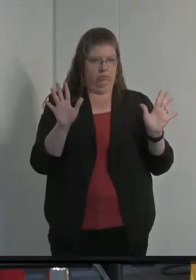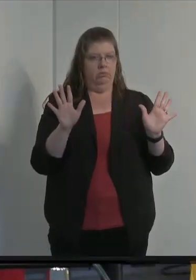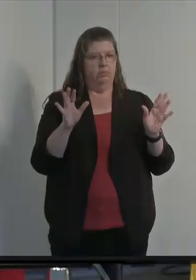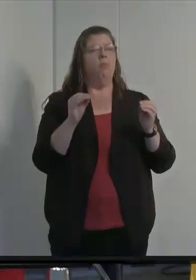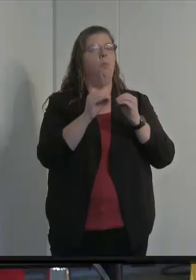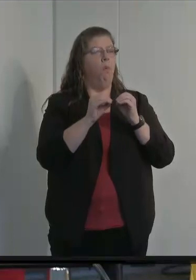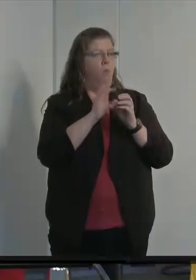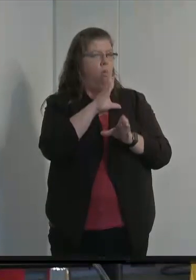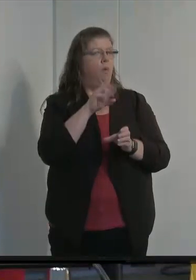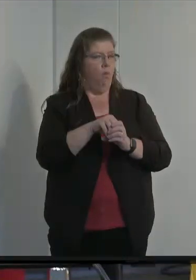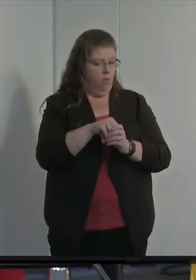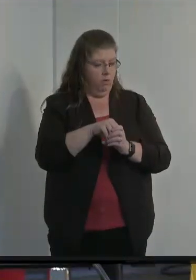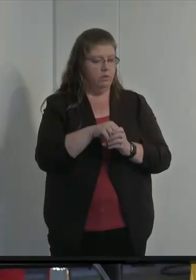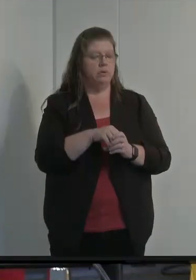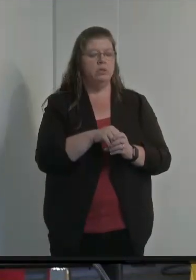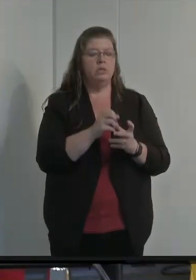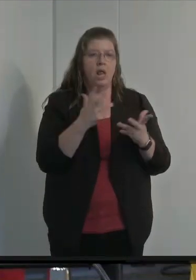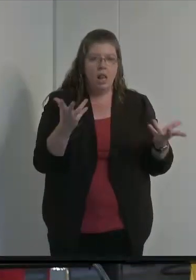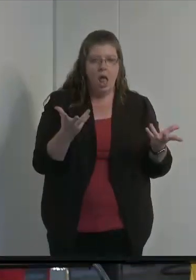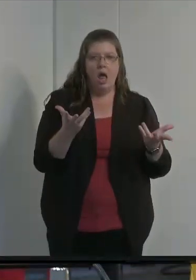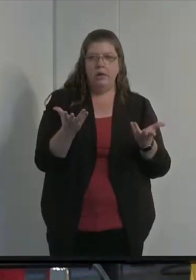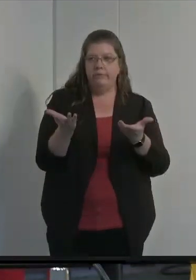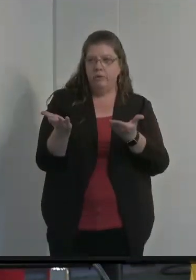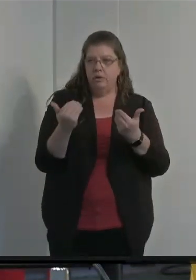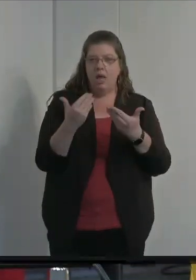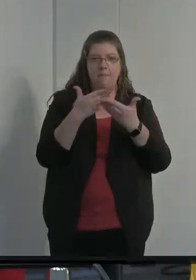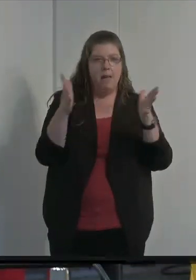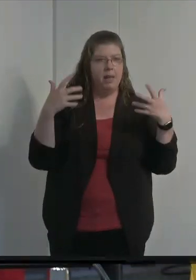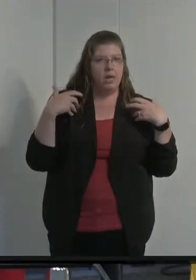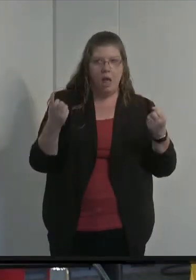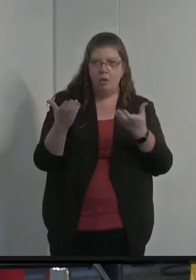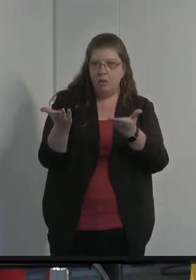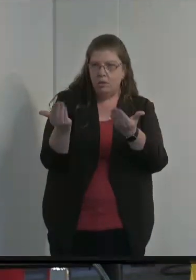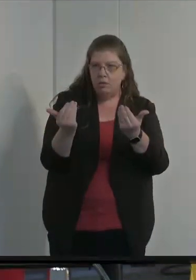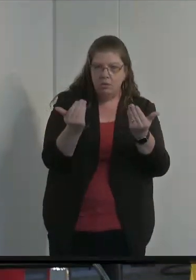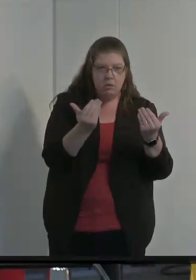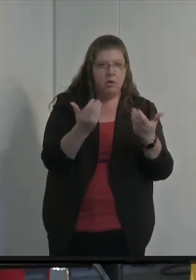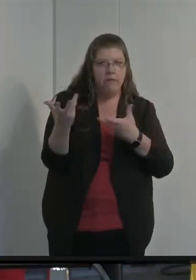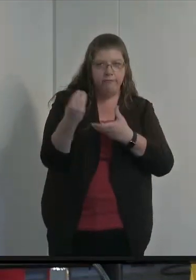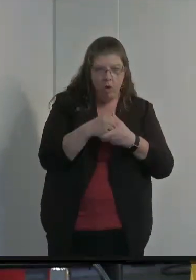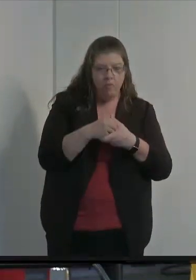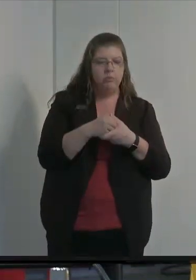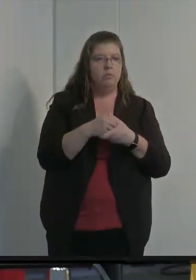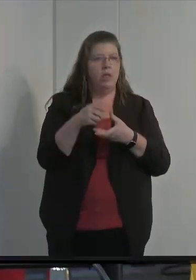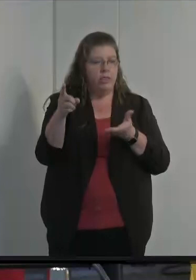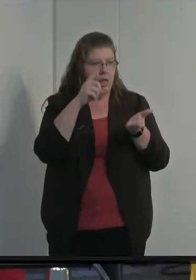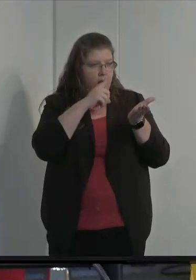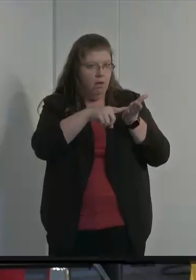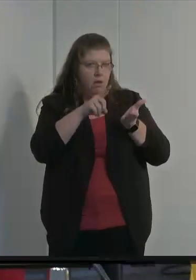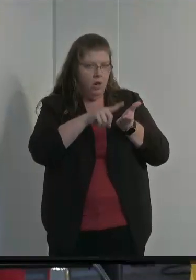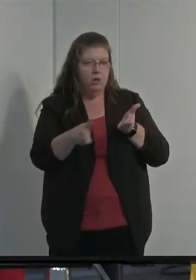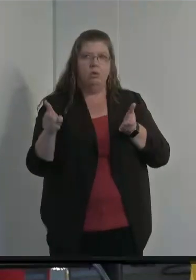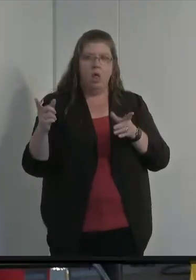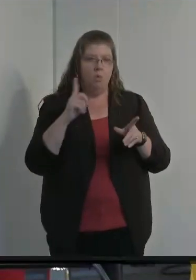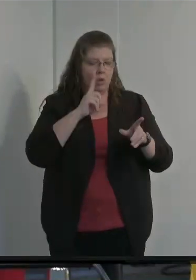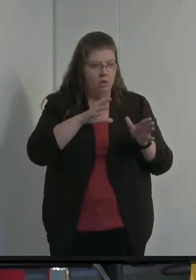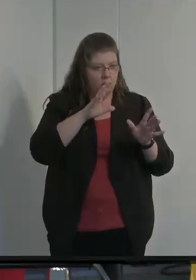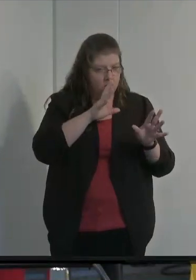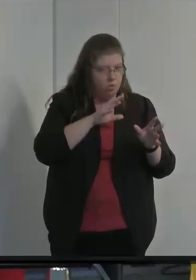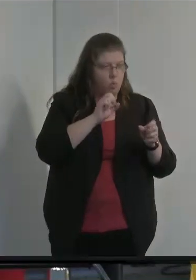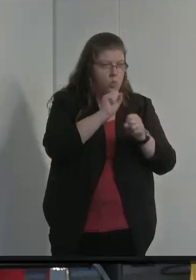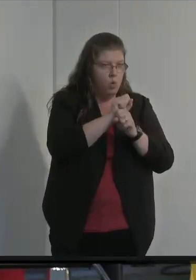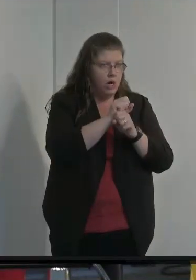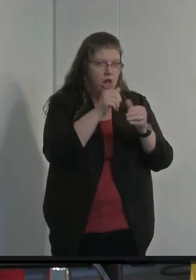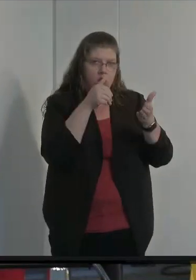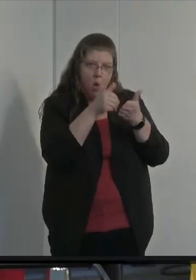required. There is a lot of involvement with public health department, as there are investigators assigned to the case. They work very closely